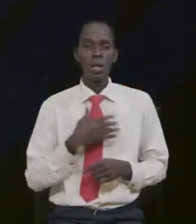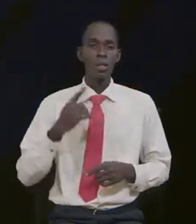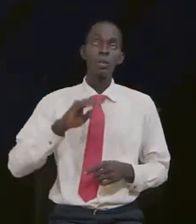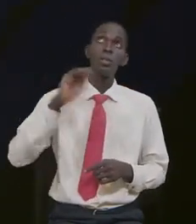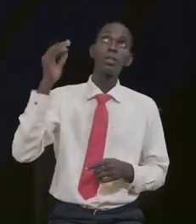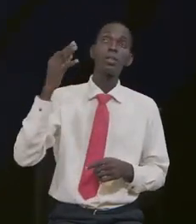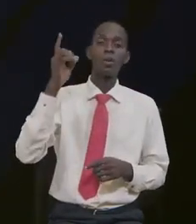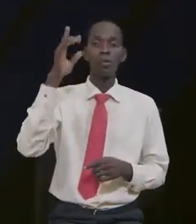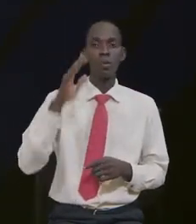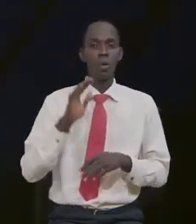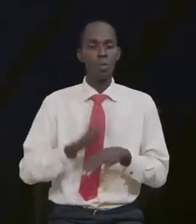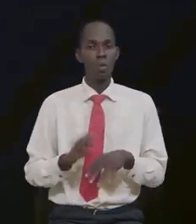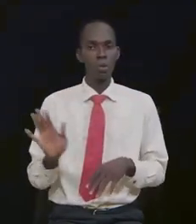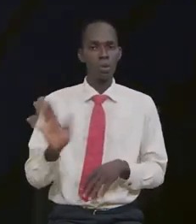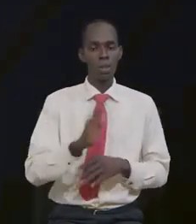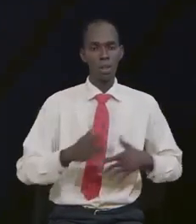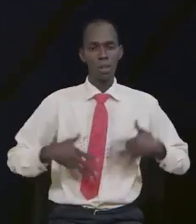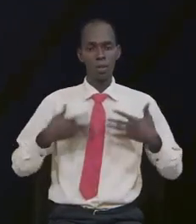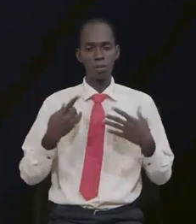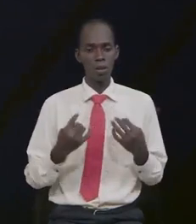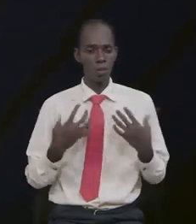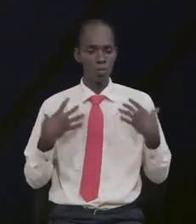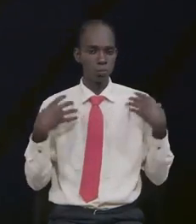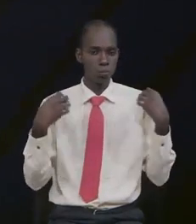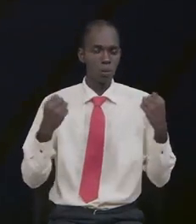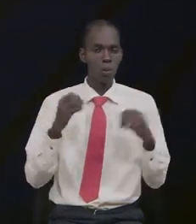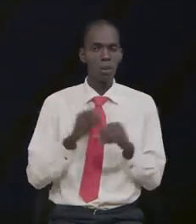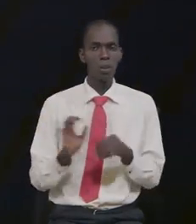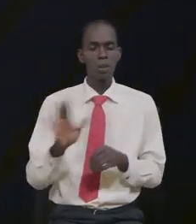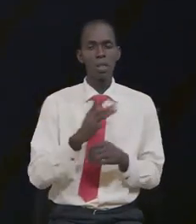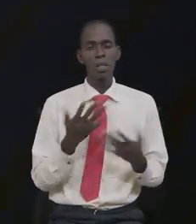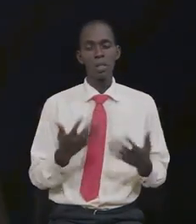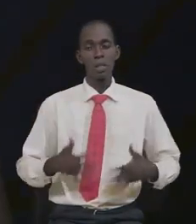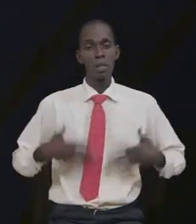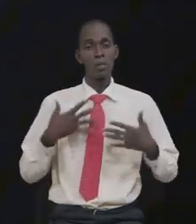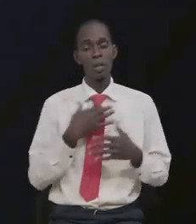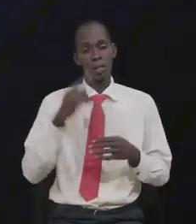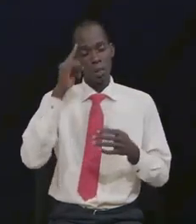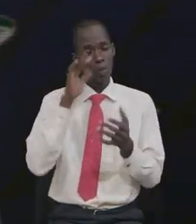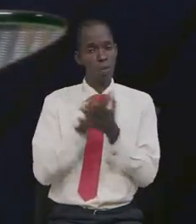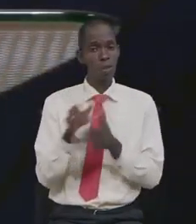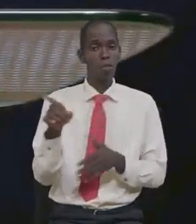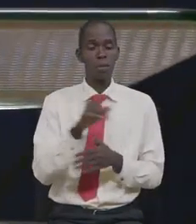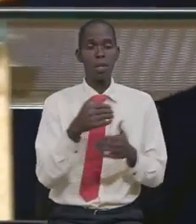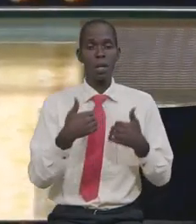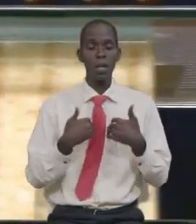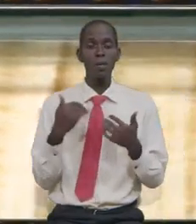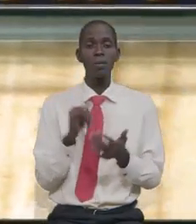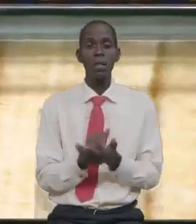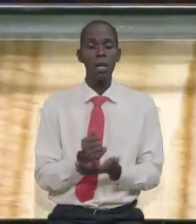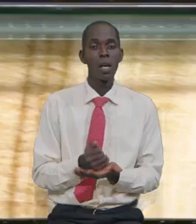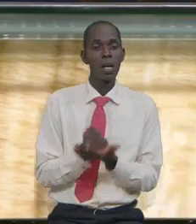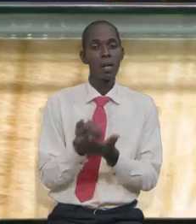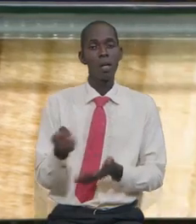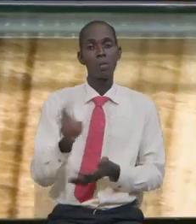their lives, the courage in their lives, and the conviction that they had that they were able to stand when